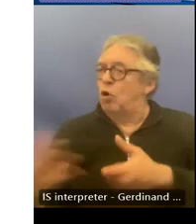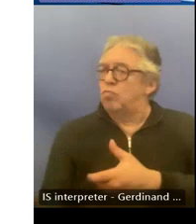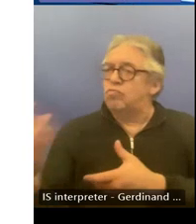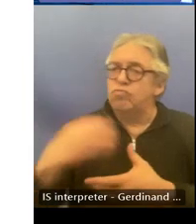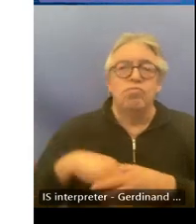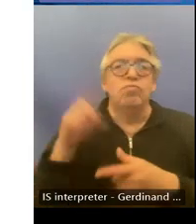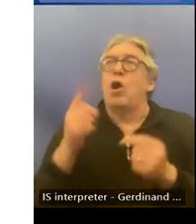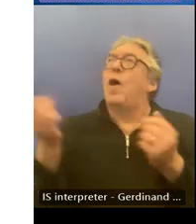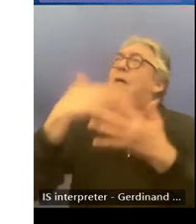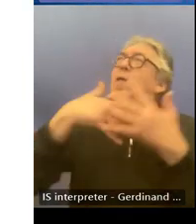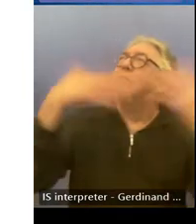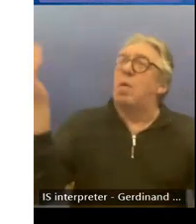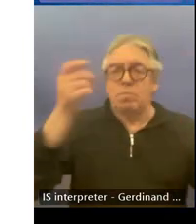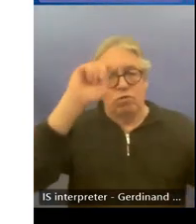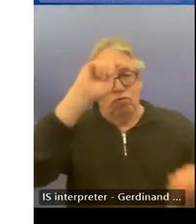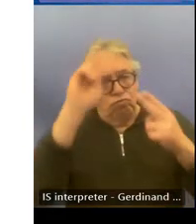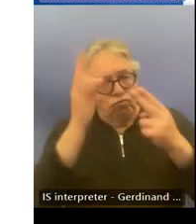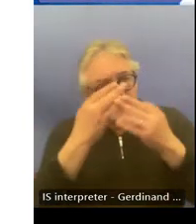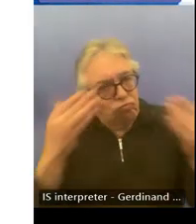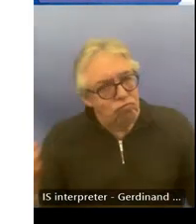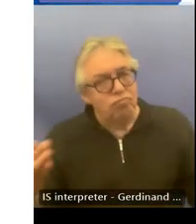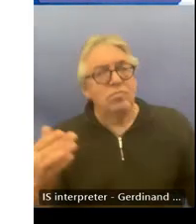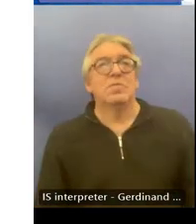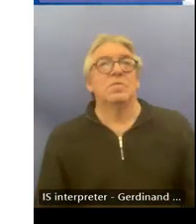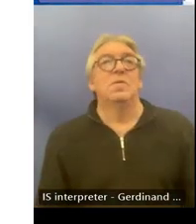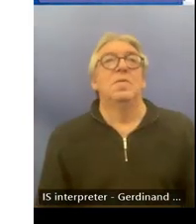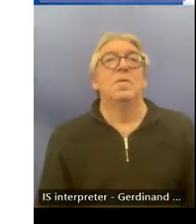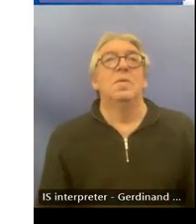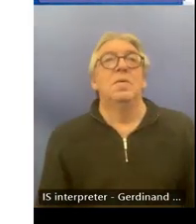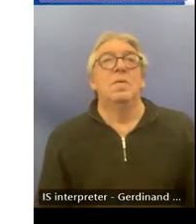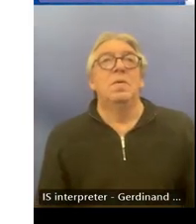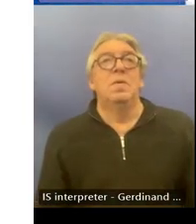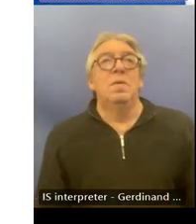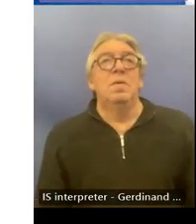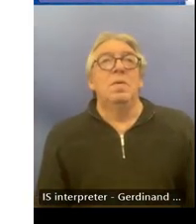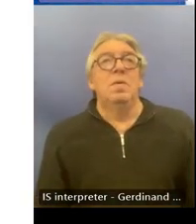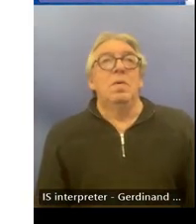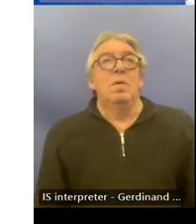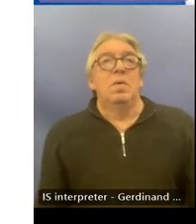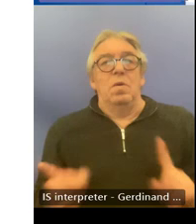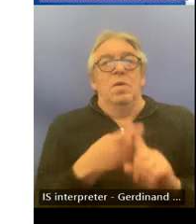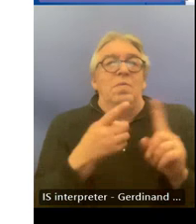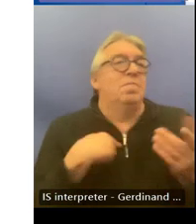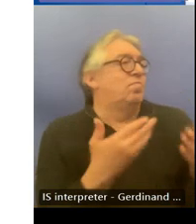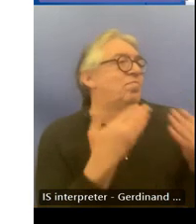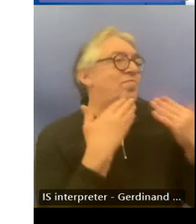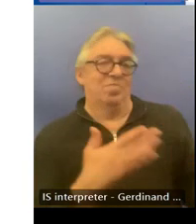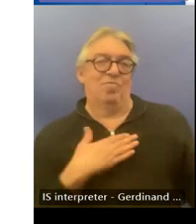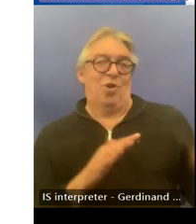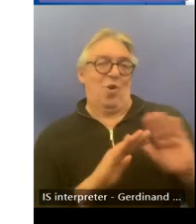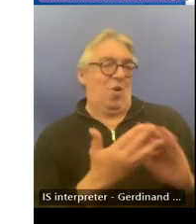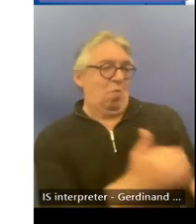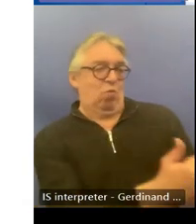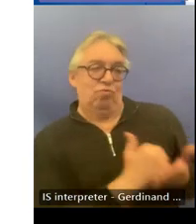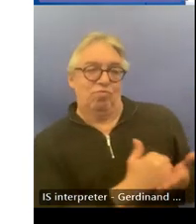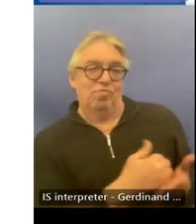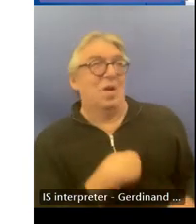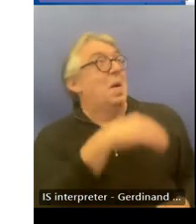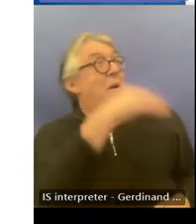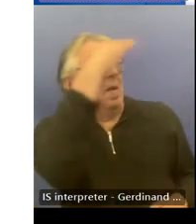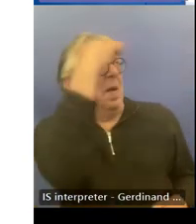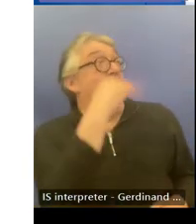my presentation, I am willing to give the big thanks to my community, my parents, sponsor, and the organizers who are really